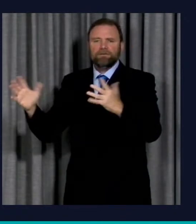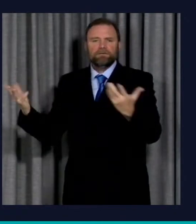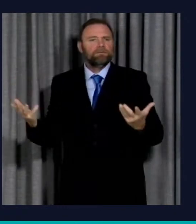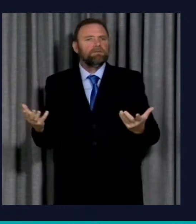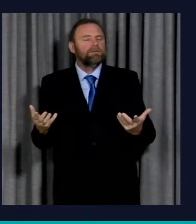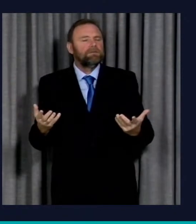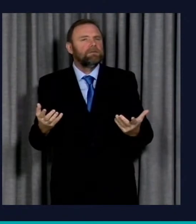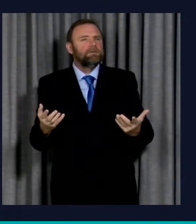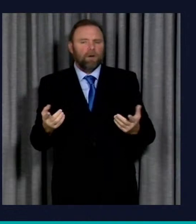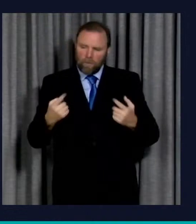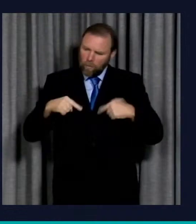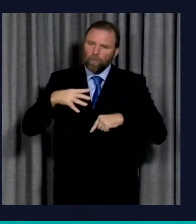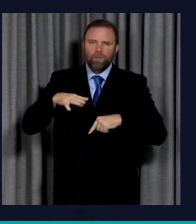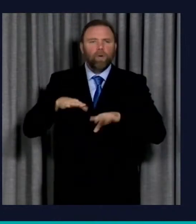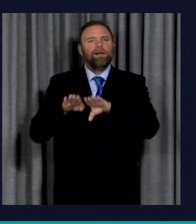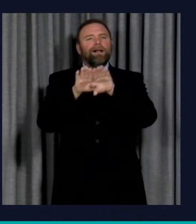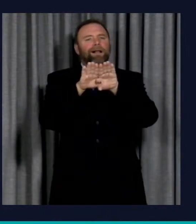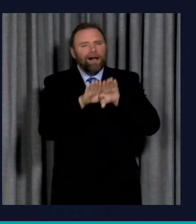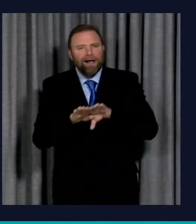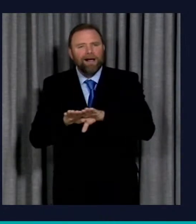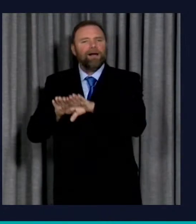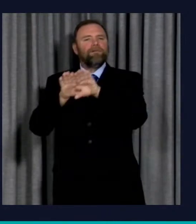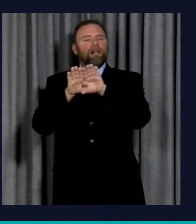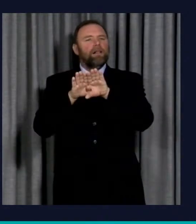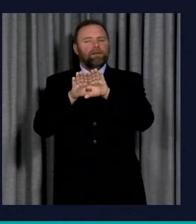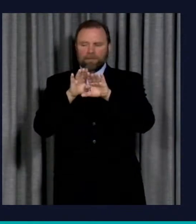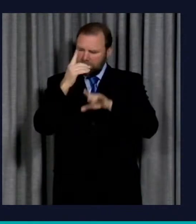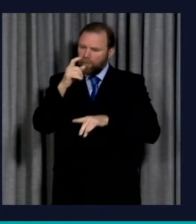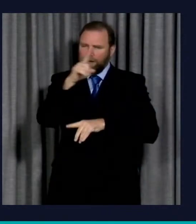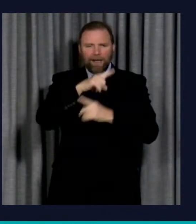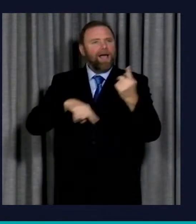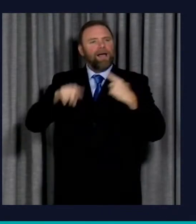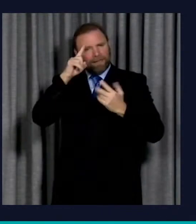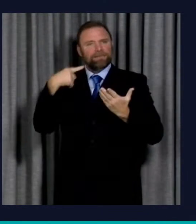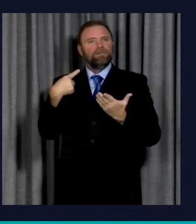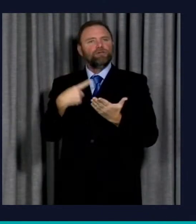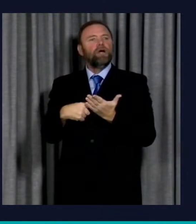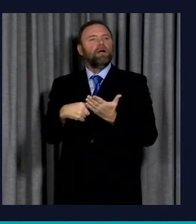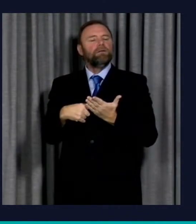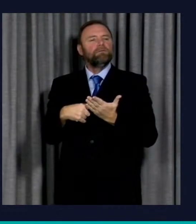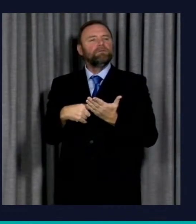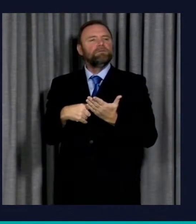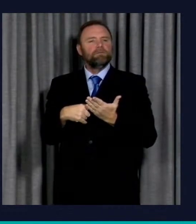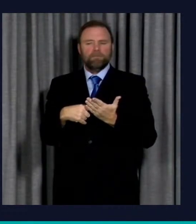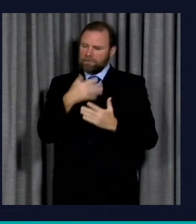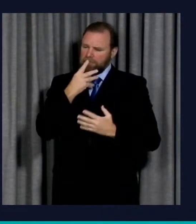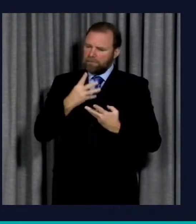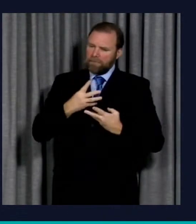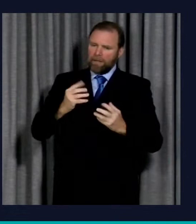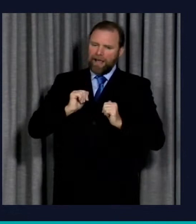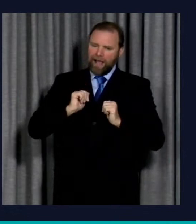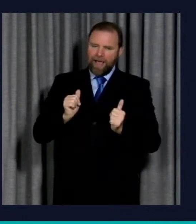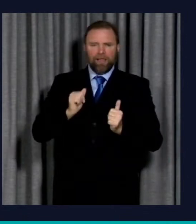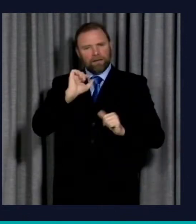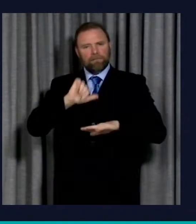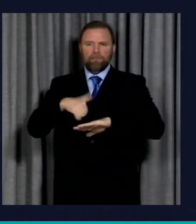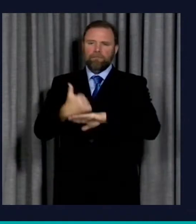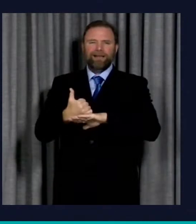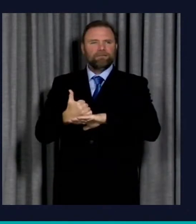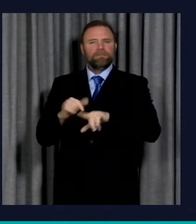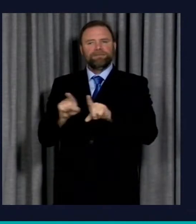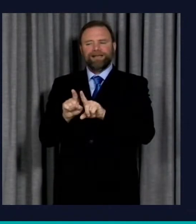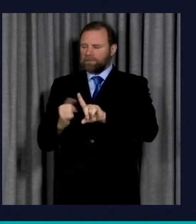a level playing field, so we're all able to make the necessary public health decisions on the same